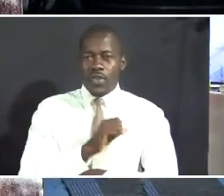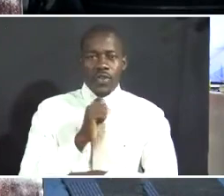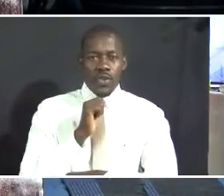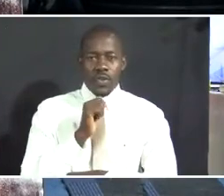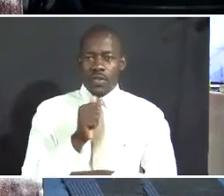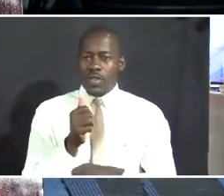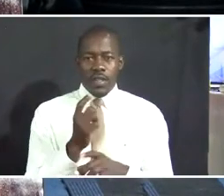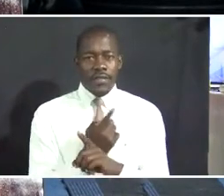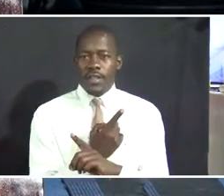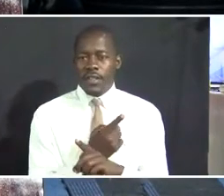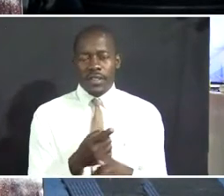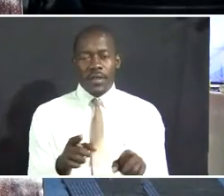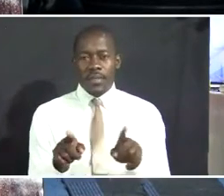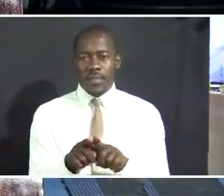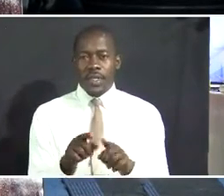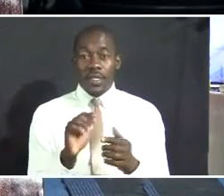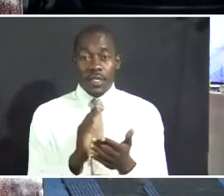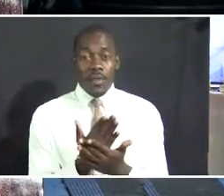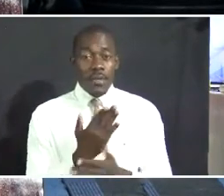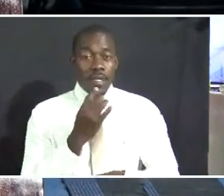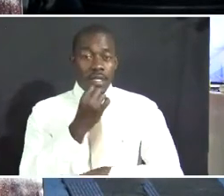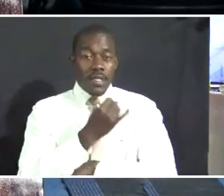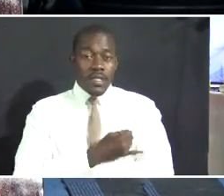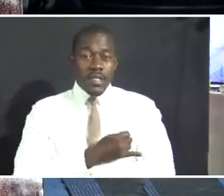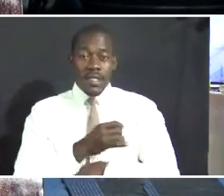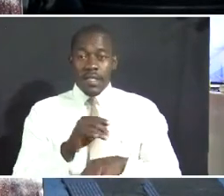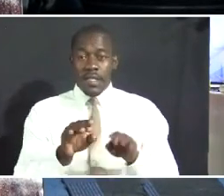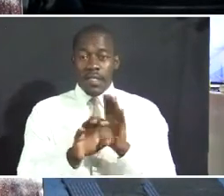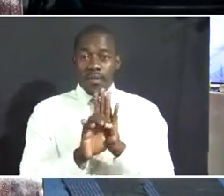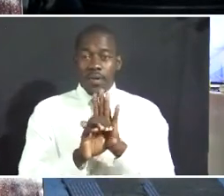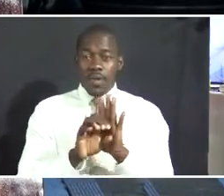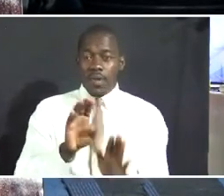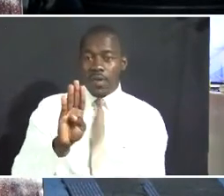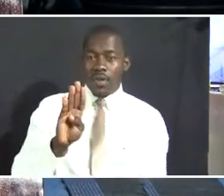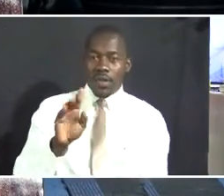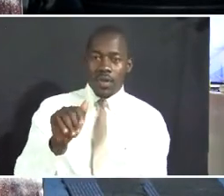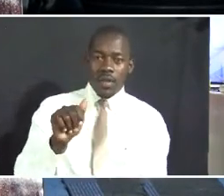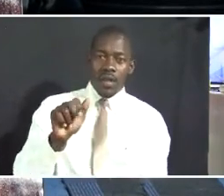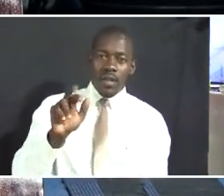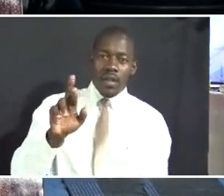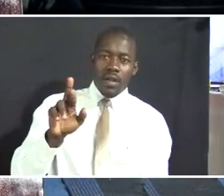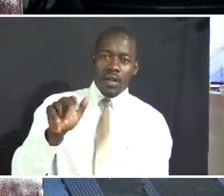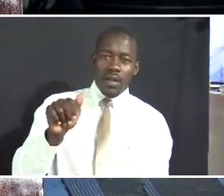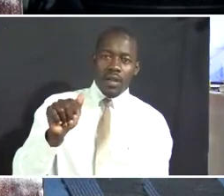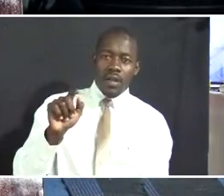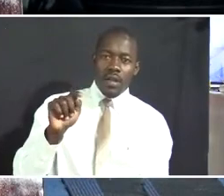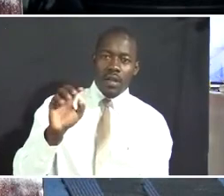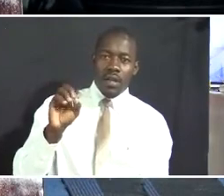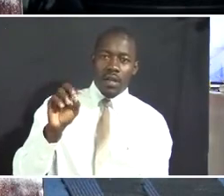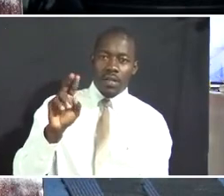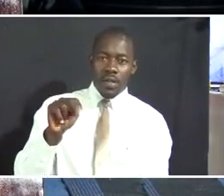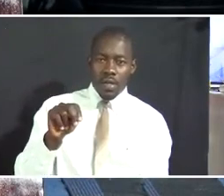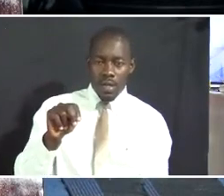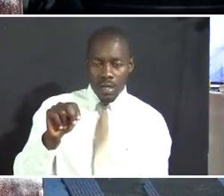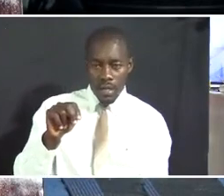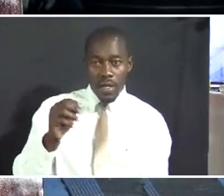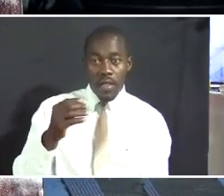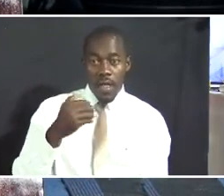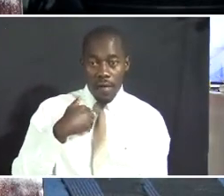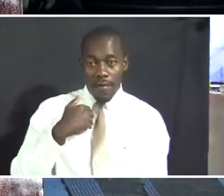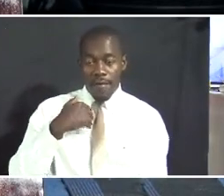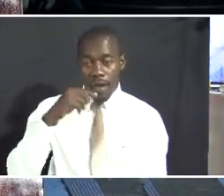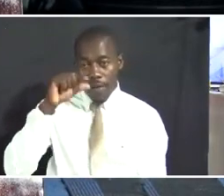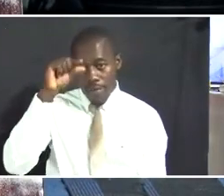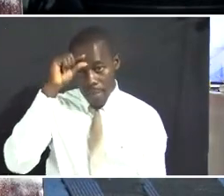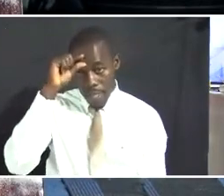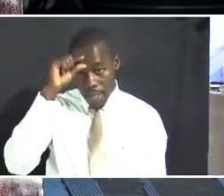placement to some of these institutions, including Baraton. You've been admitted by the government, but you are placed in